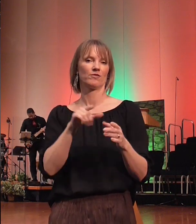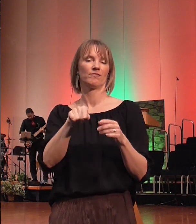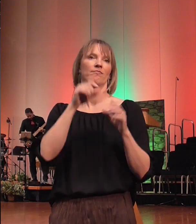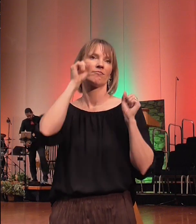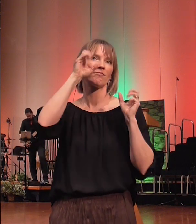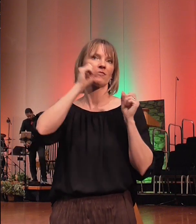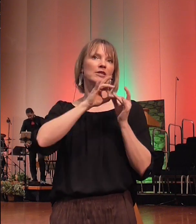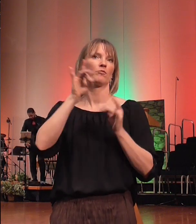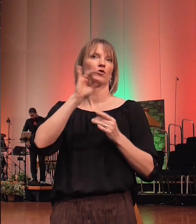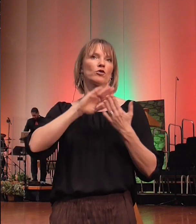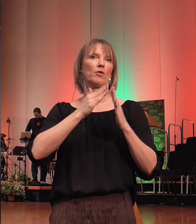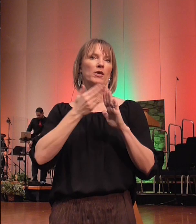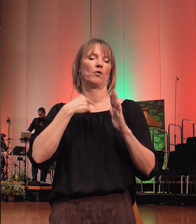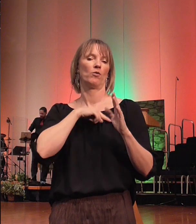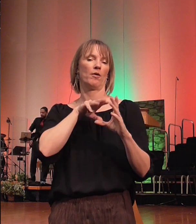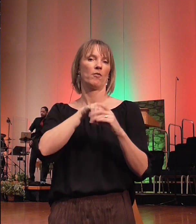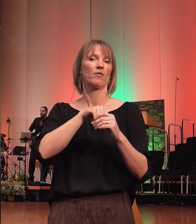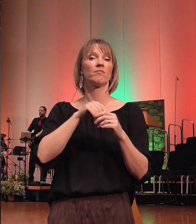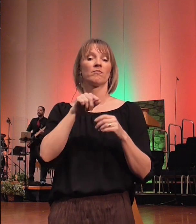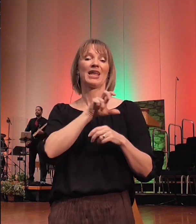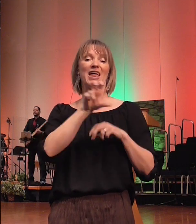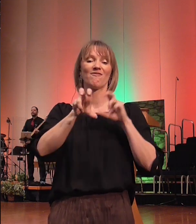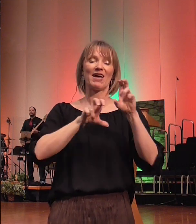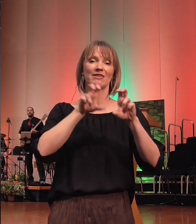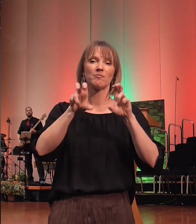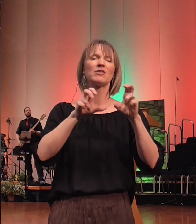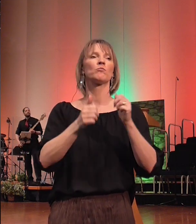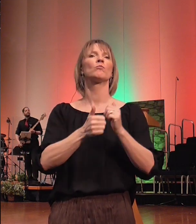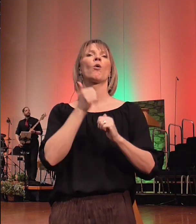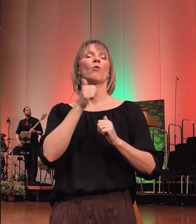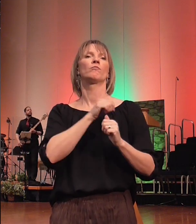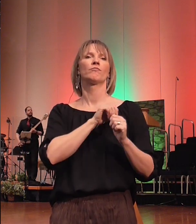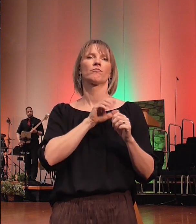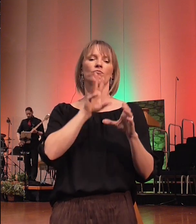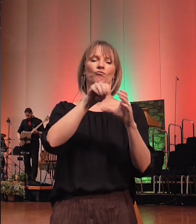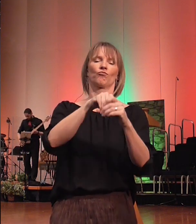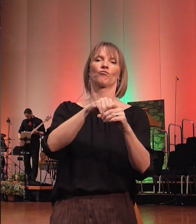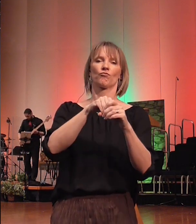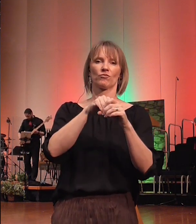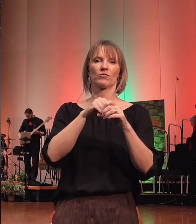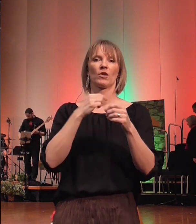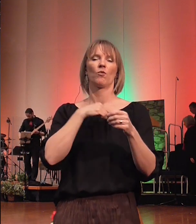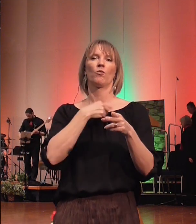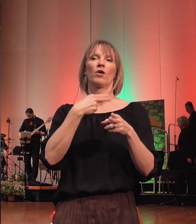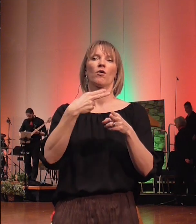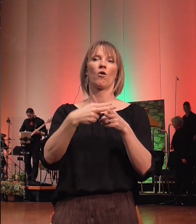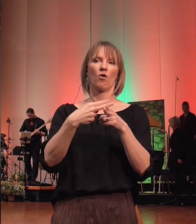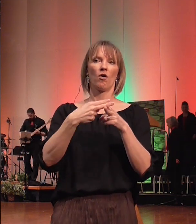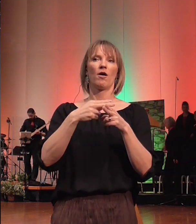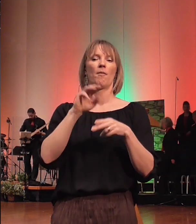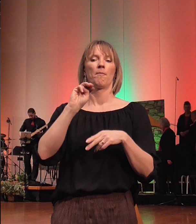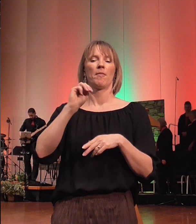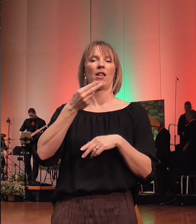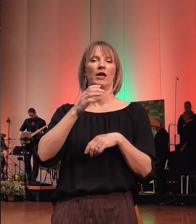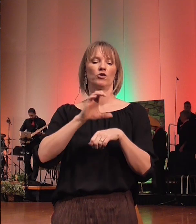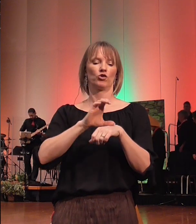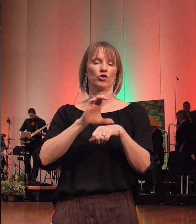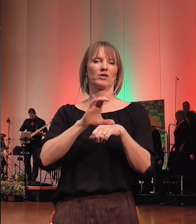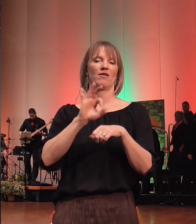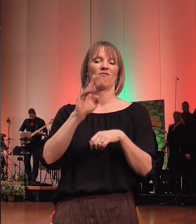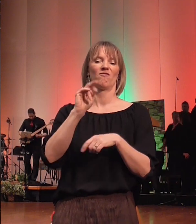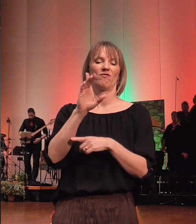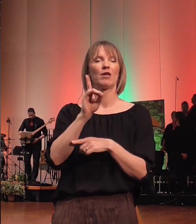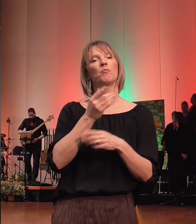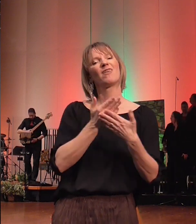that we're a part of. And those investments, the majority of them, go into what we are calling now our Mile High Church Fund. It used to be called our General